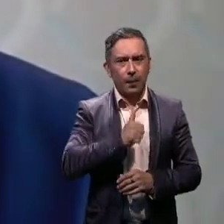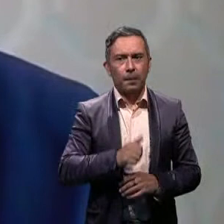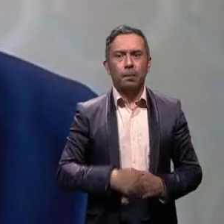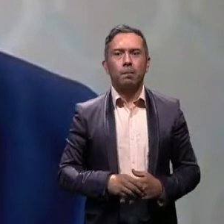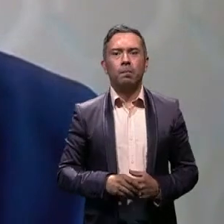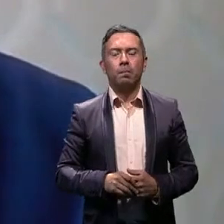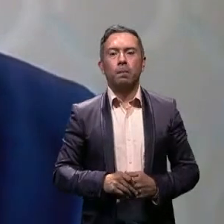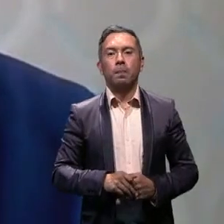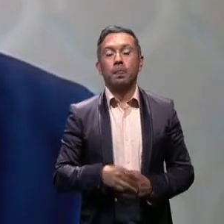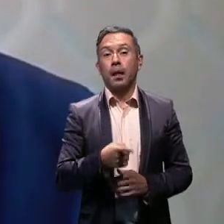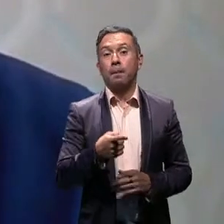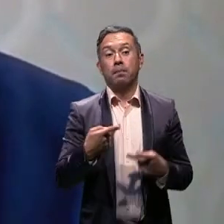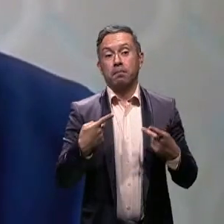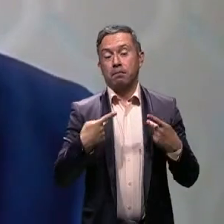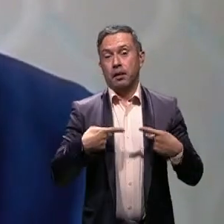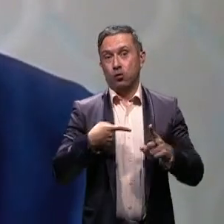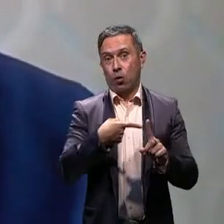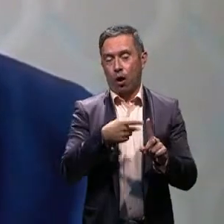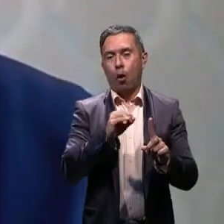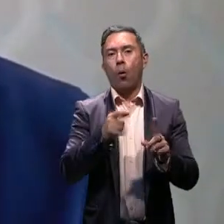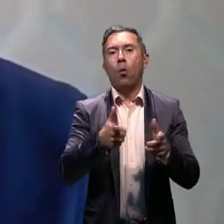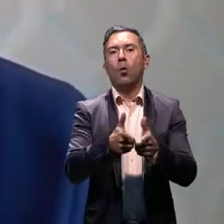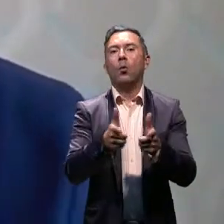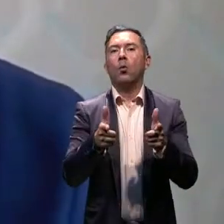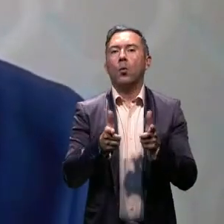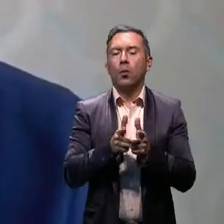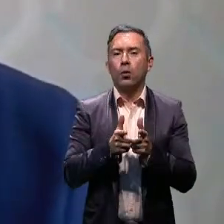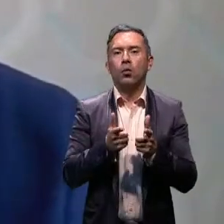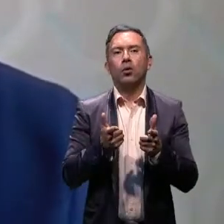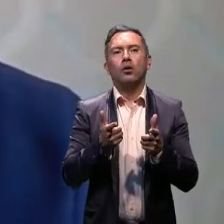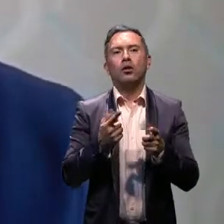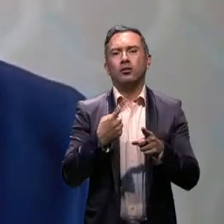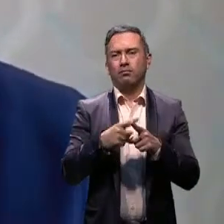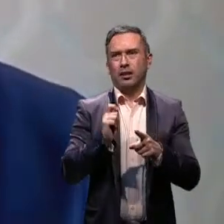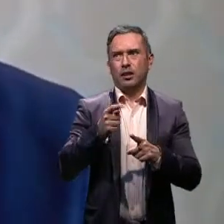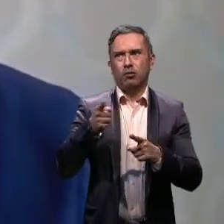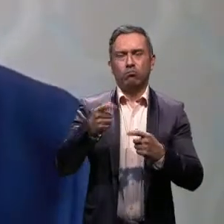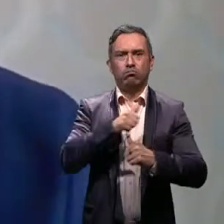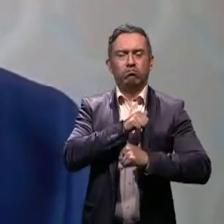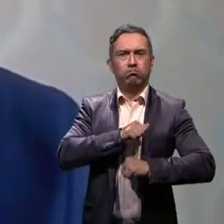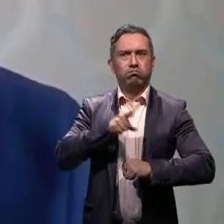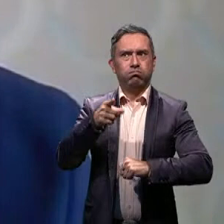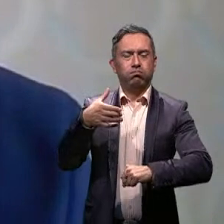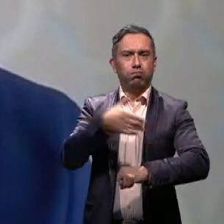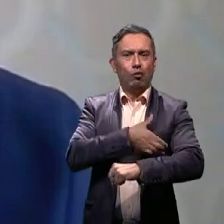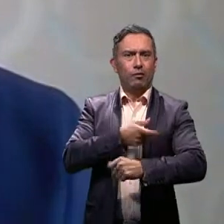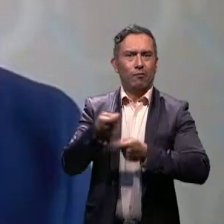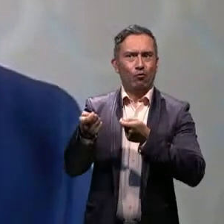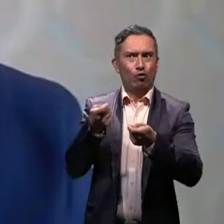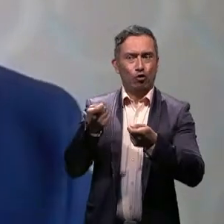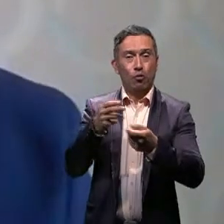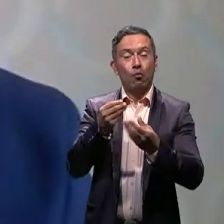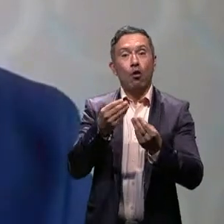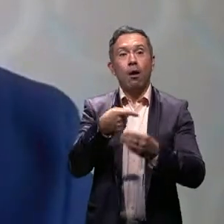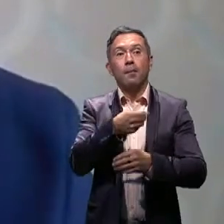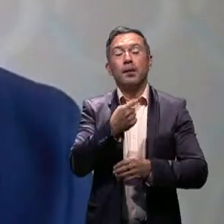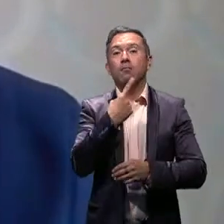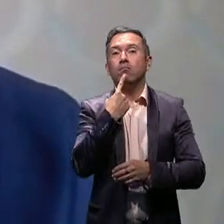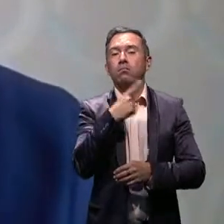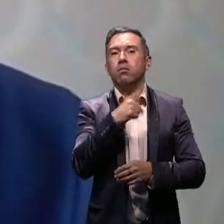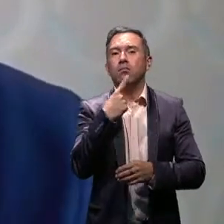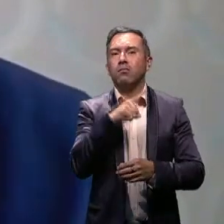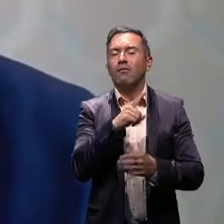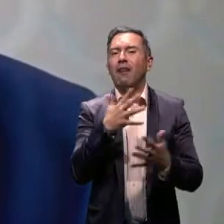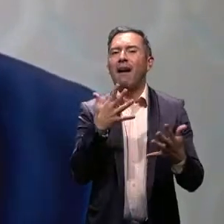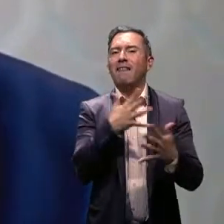favor of the individual or the group that was in office. So many of these